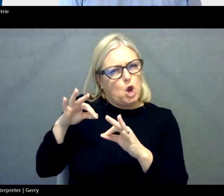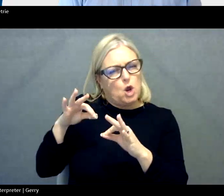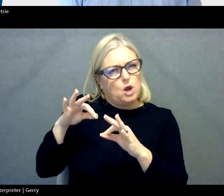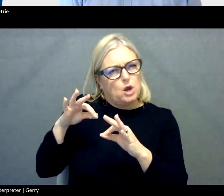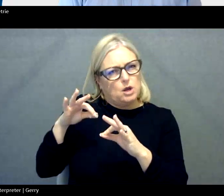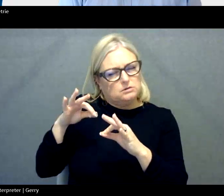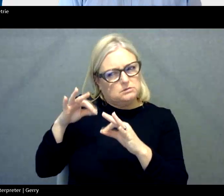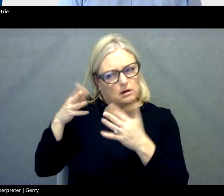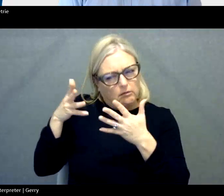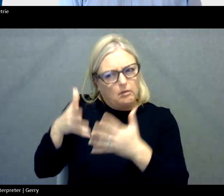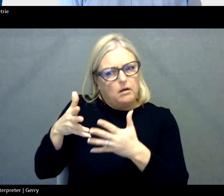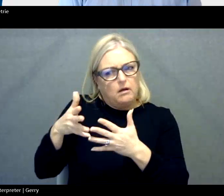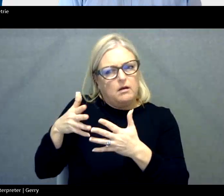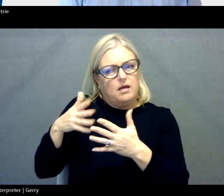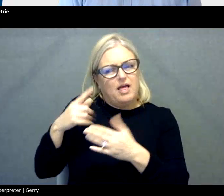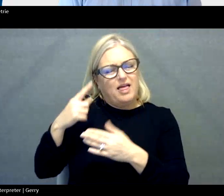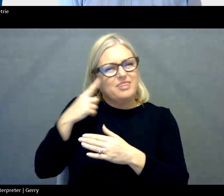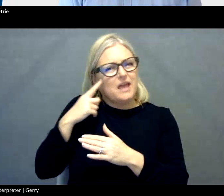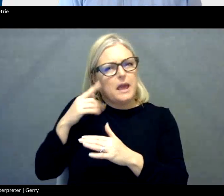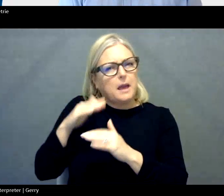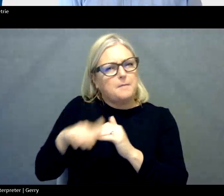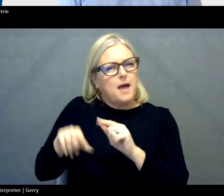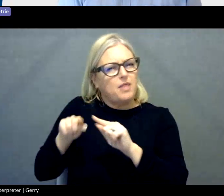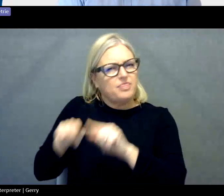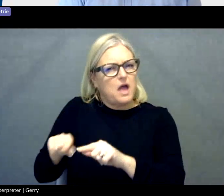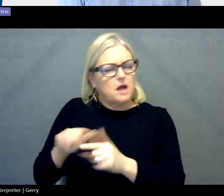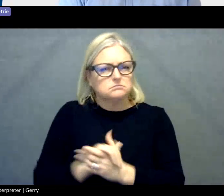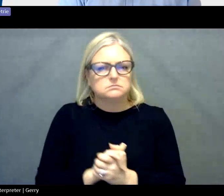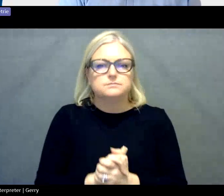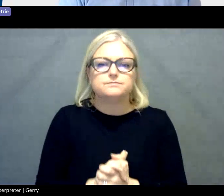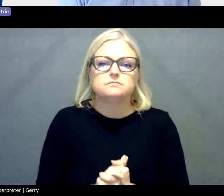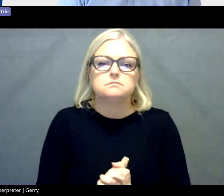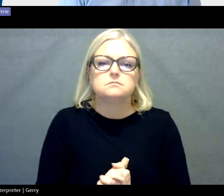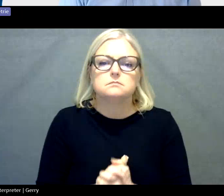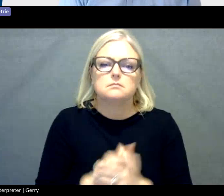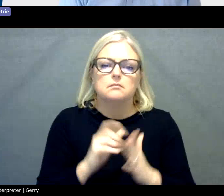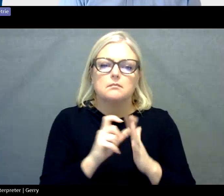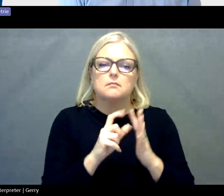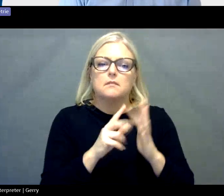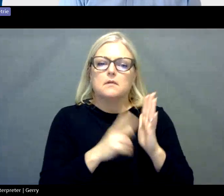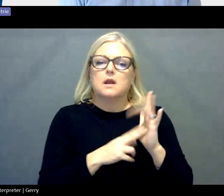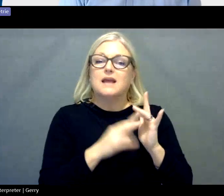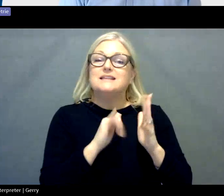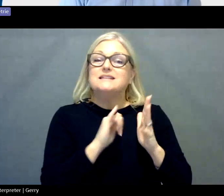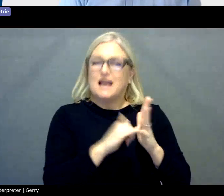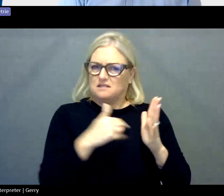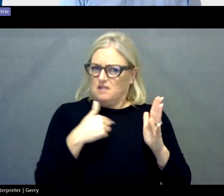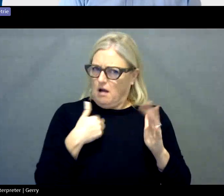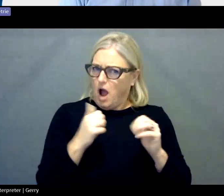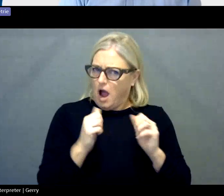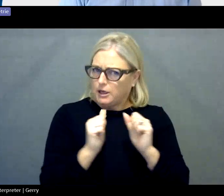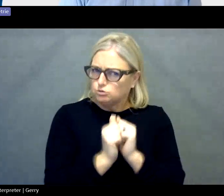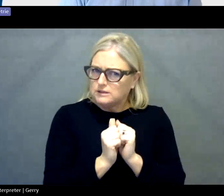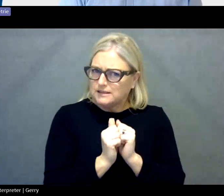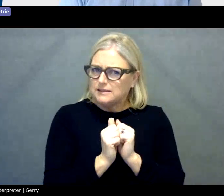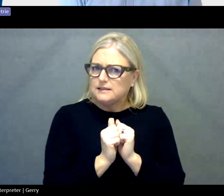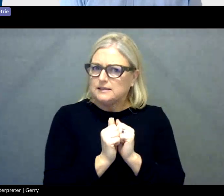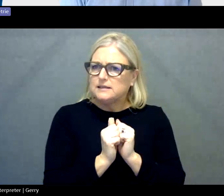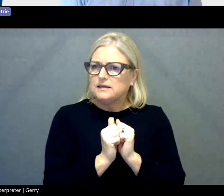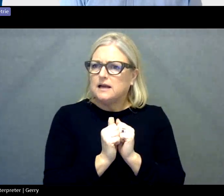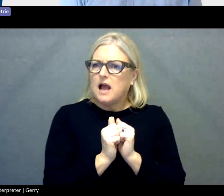our thinking about the items. Yeah, so like I kind of agree, and I suppose it's more that I suppose we'd think it'd be captured in